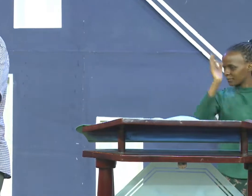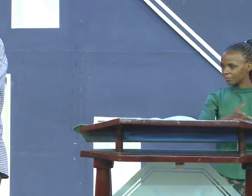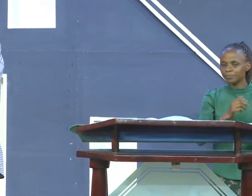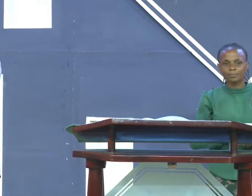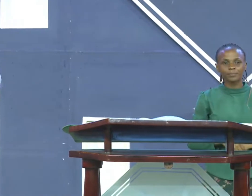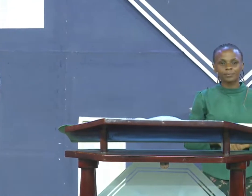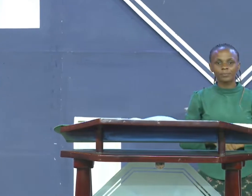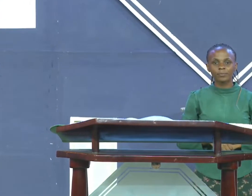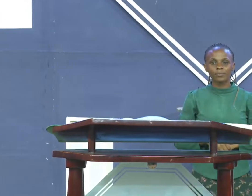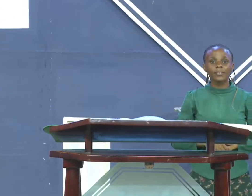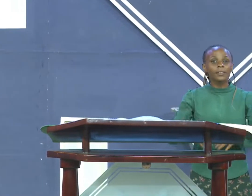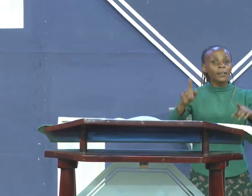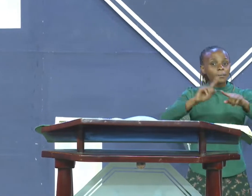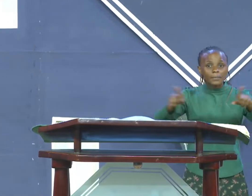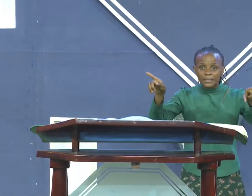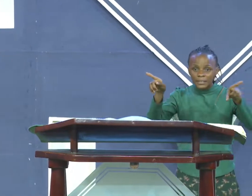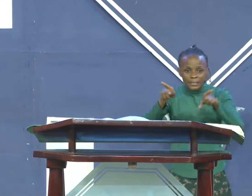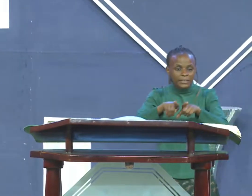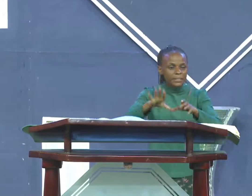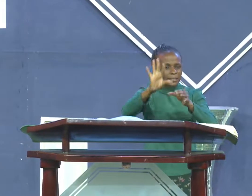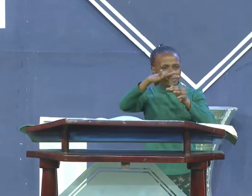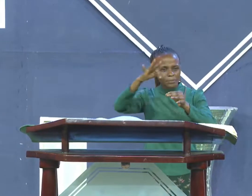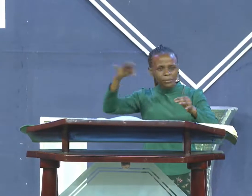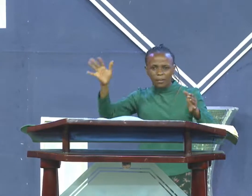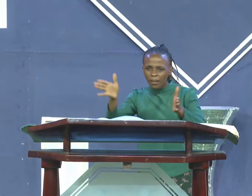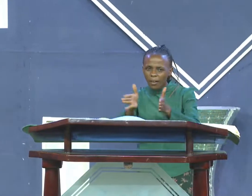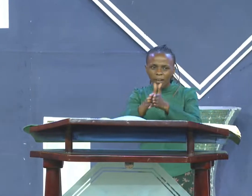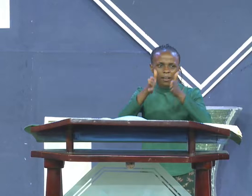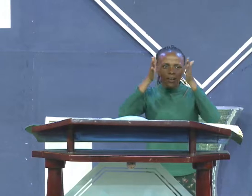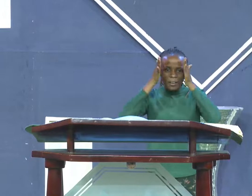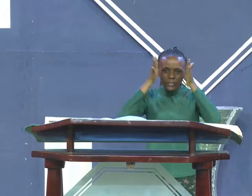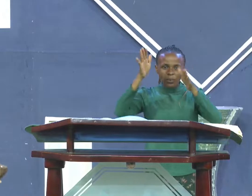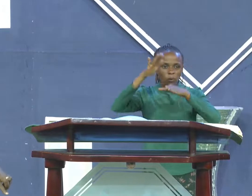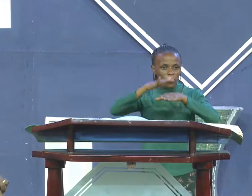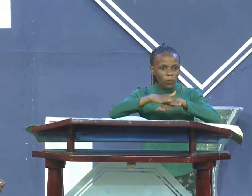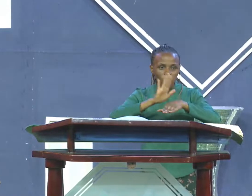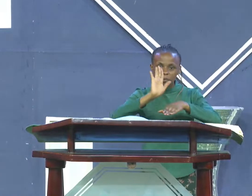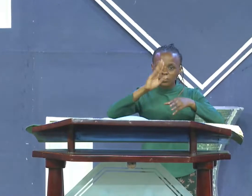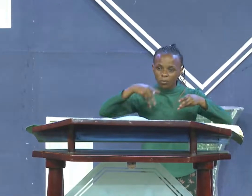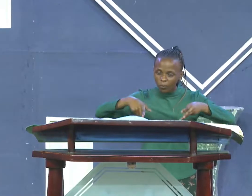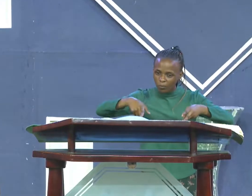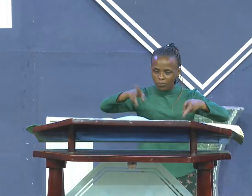But also spiritually, and also focusing on where you are going, if you are not seeing anything, it's not